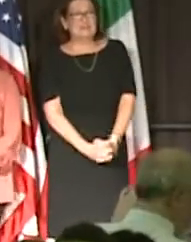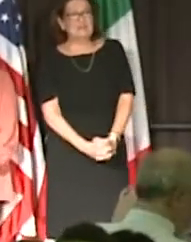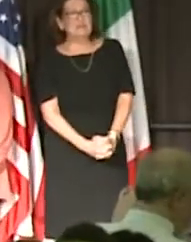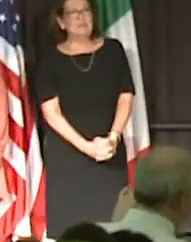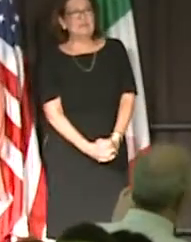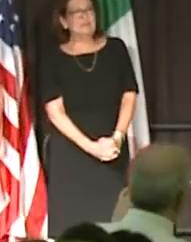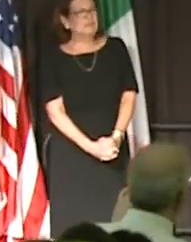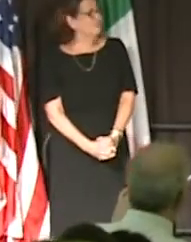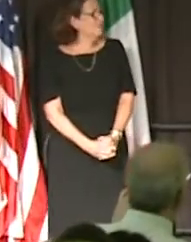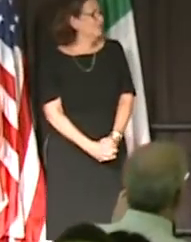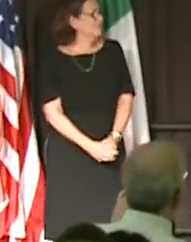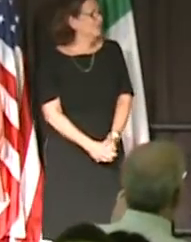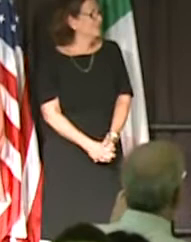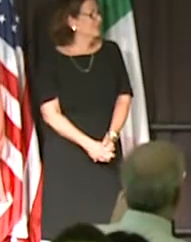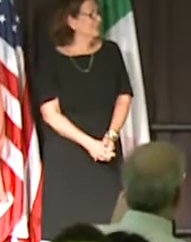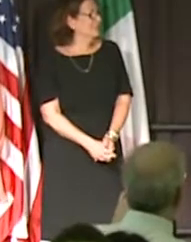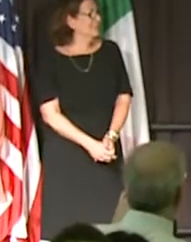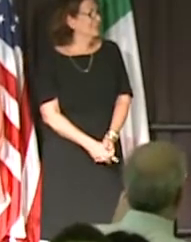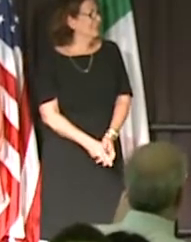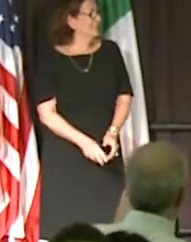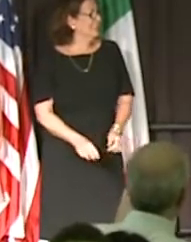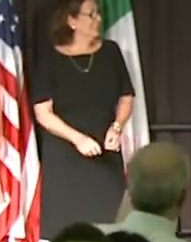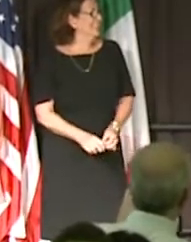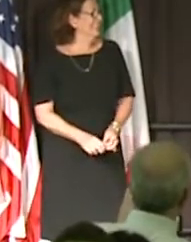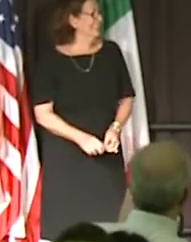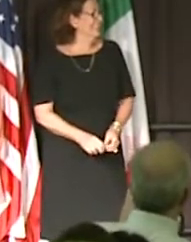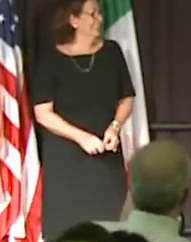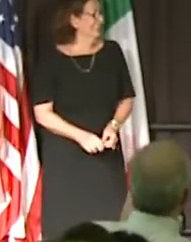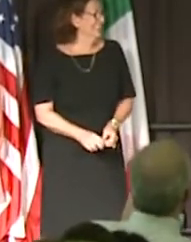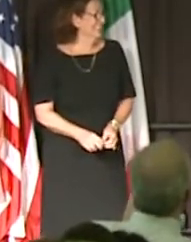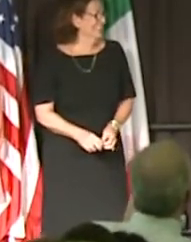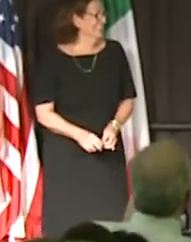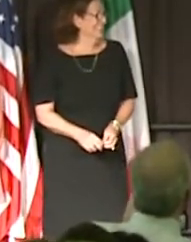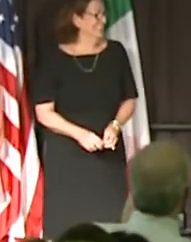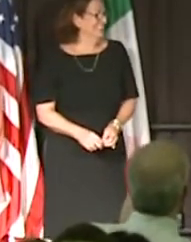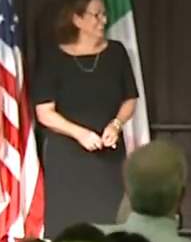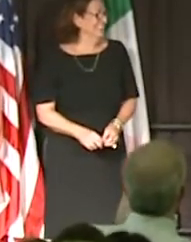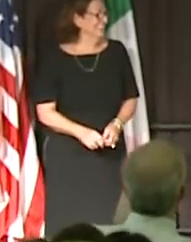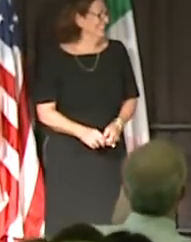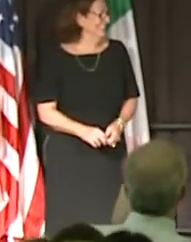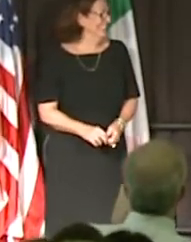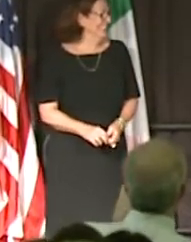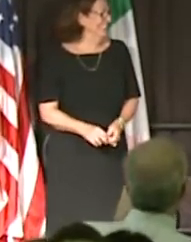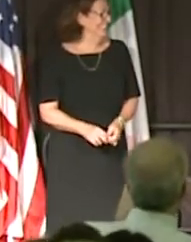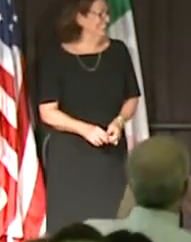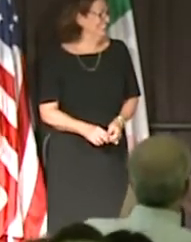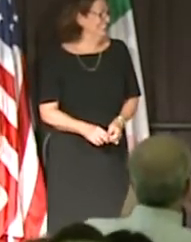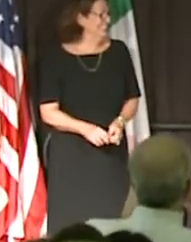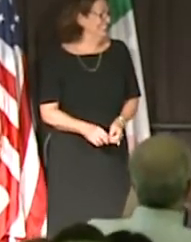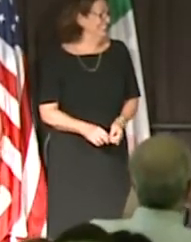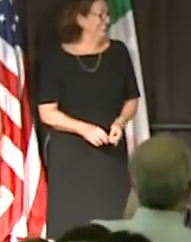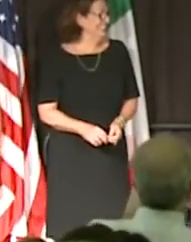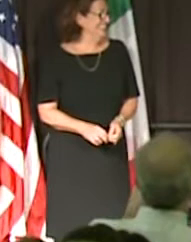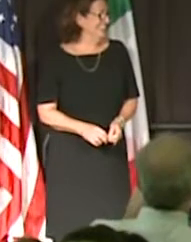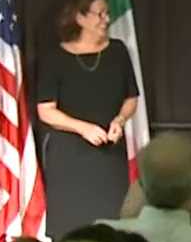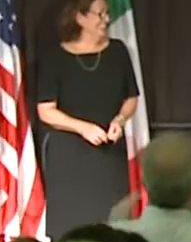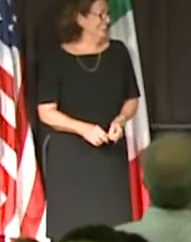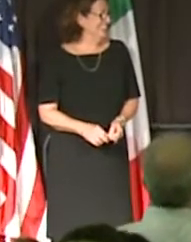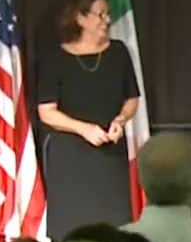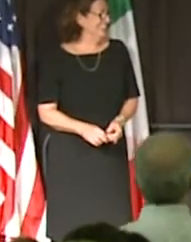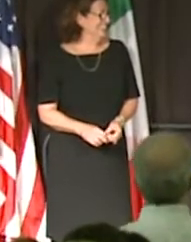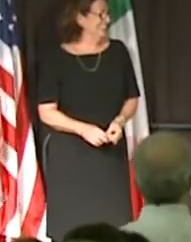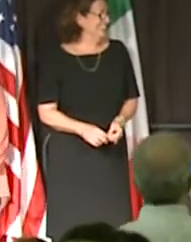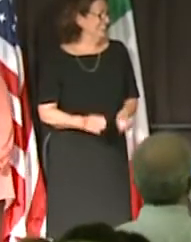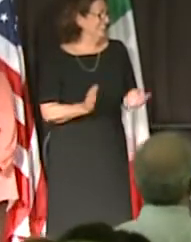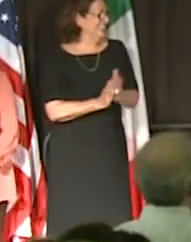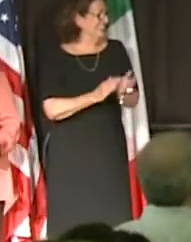I believe all the Italians are present and accounted for. Now, for the other great public servants, our Oath Commissioner, Fidel